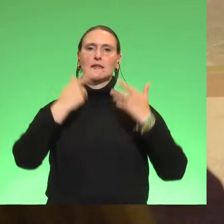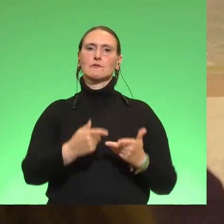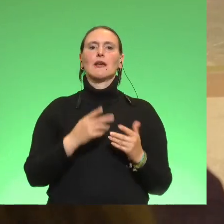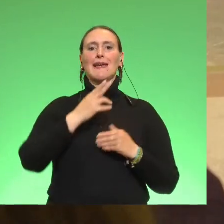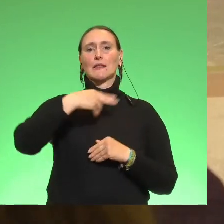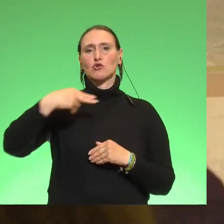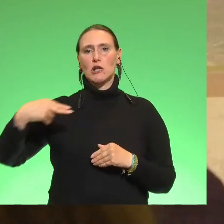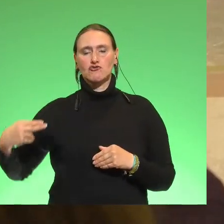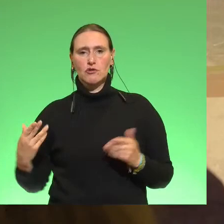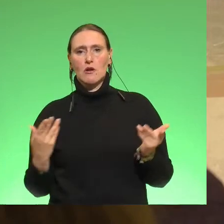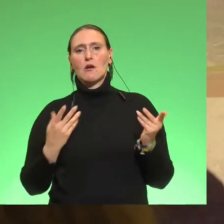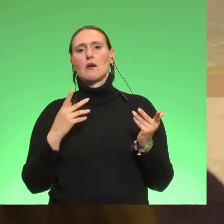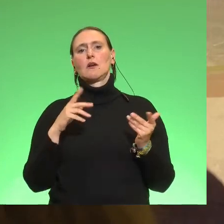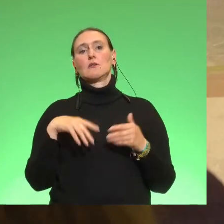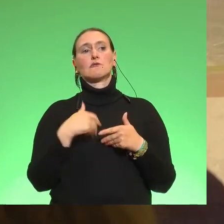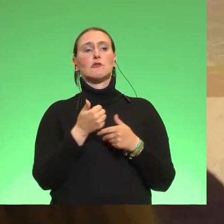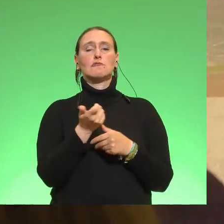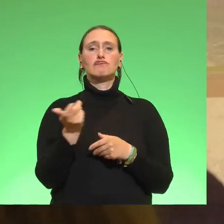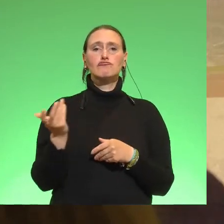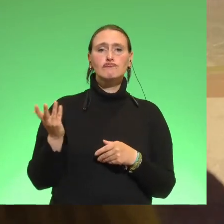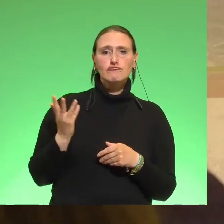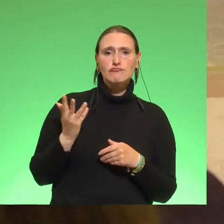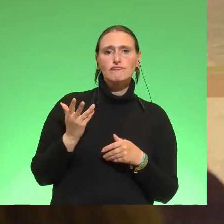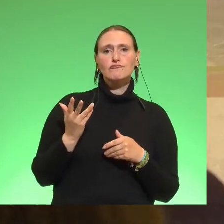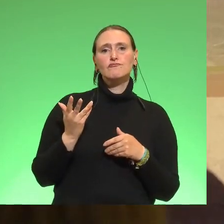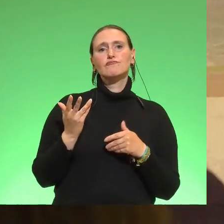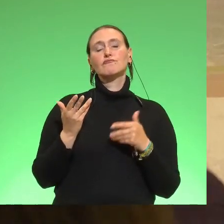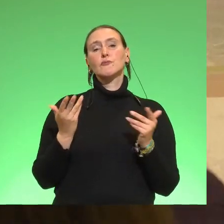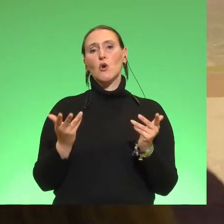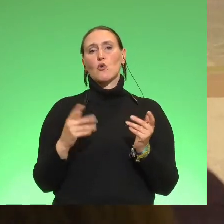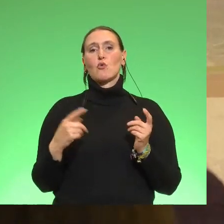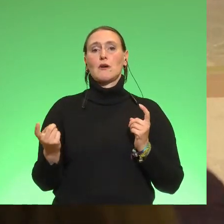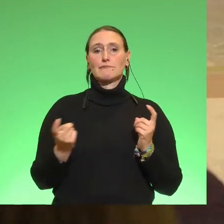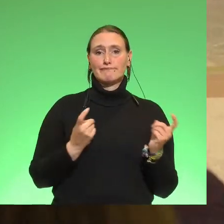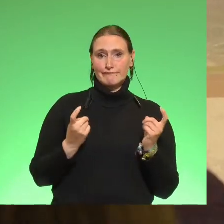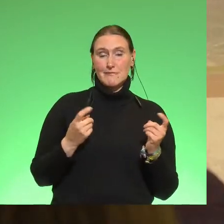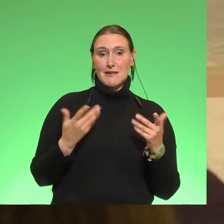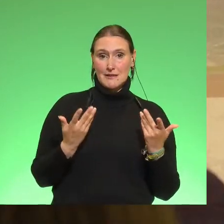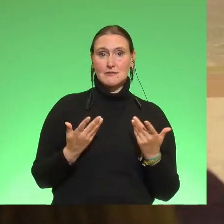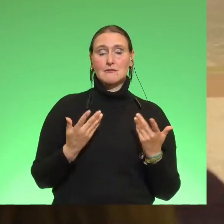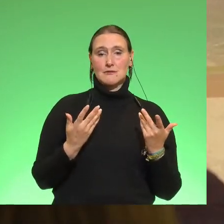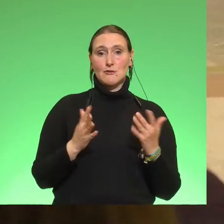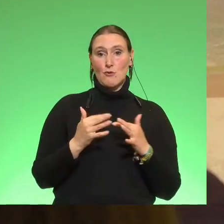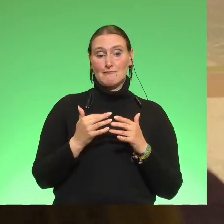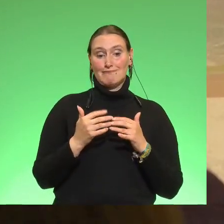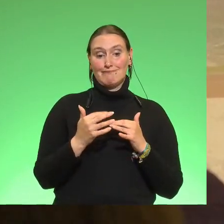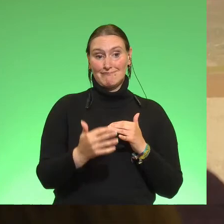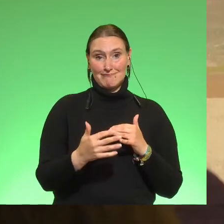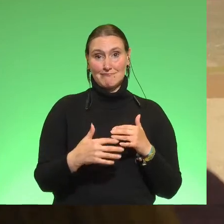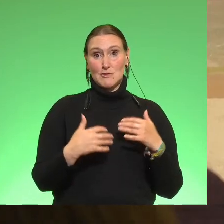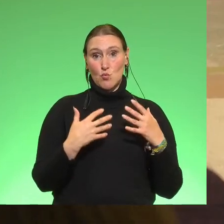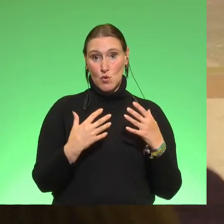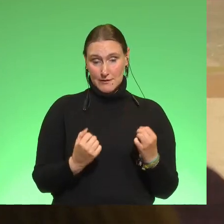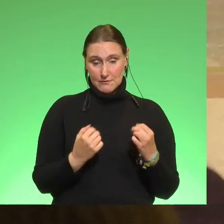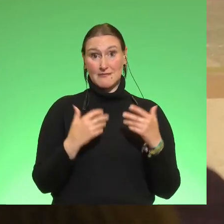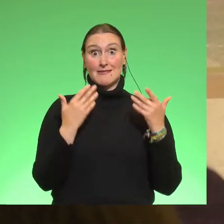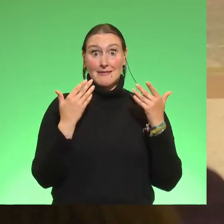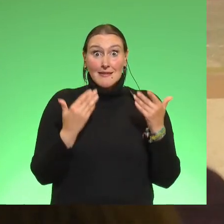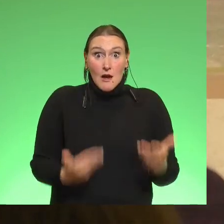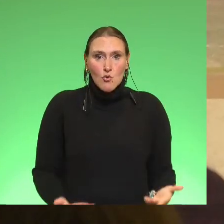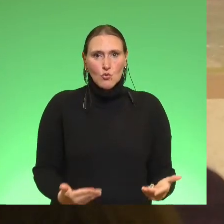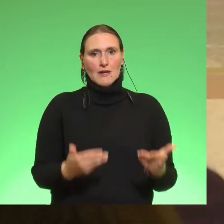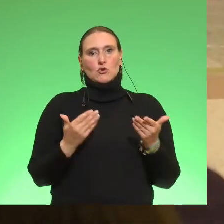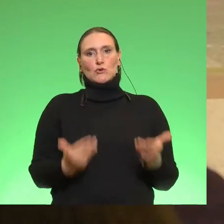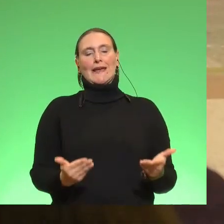a couple of time zones in the world. And for today, we will be very happy to present one